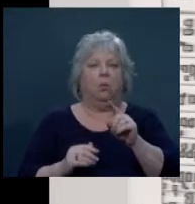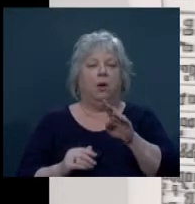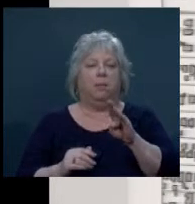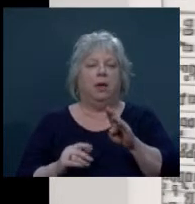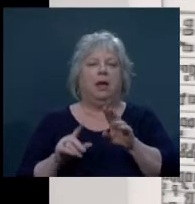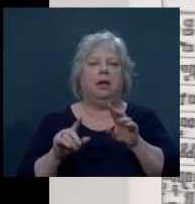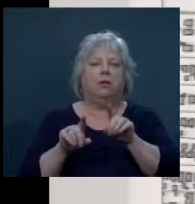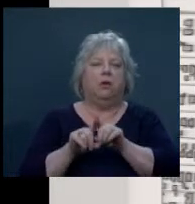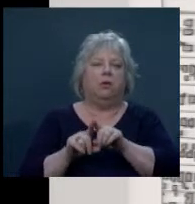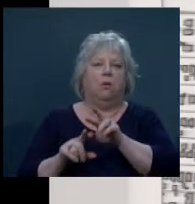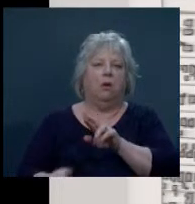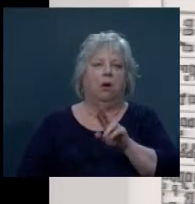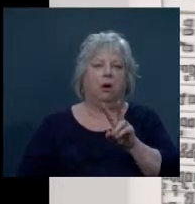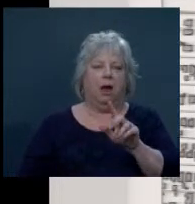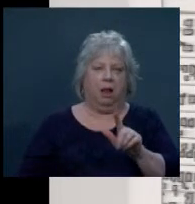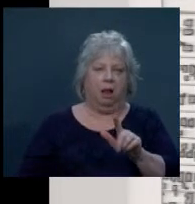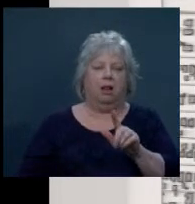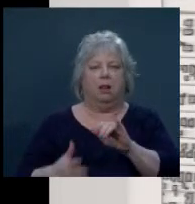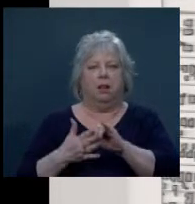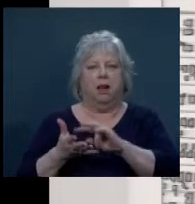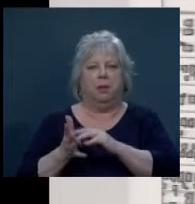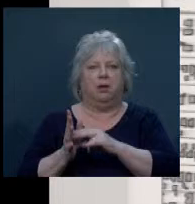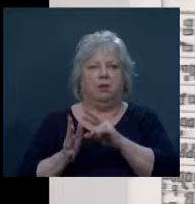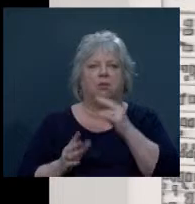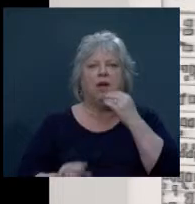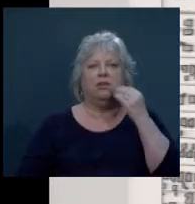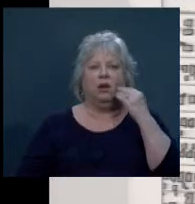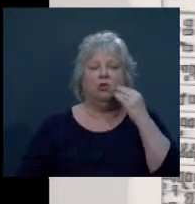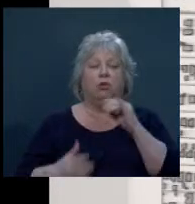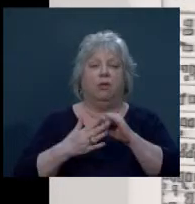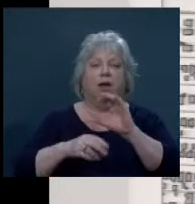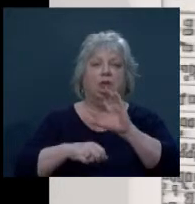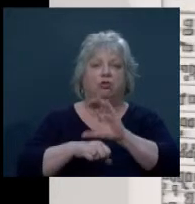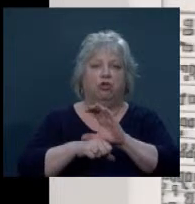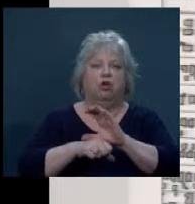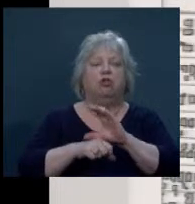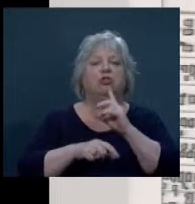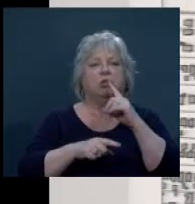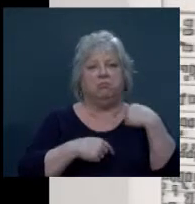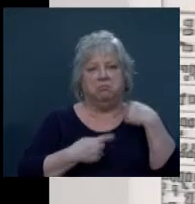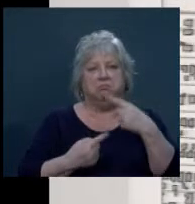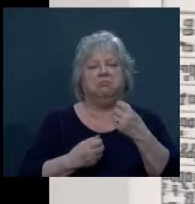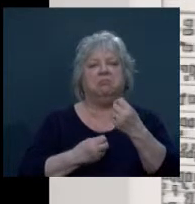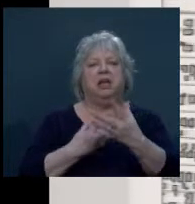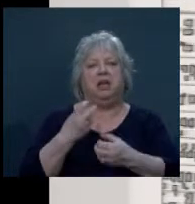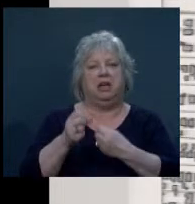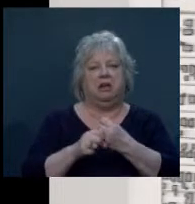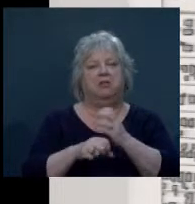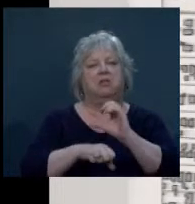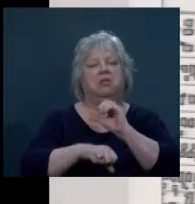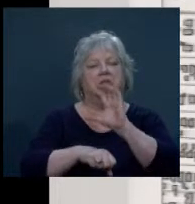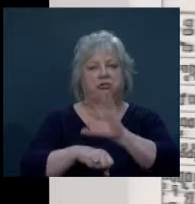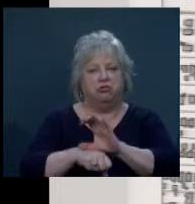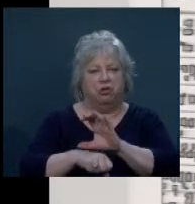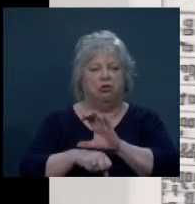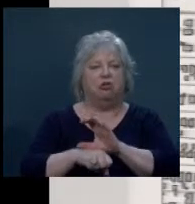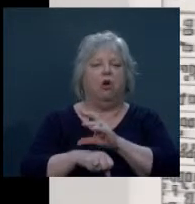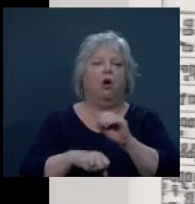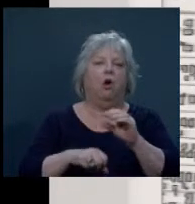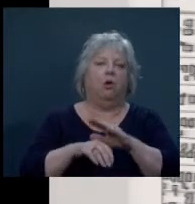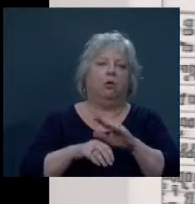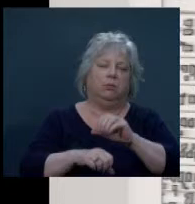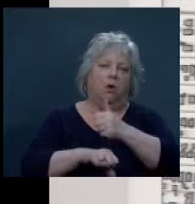RL, which is residential, is a church, has been a church for many years, and related uses on